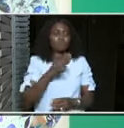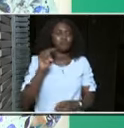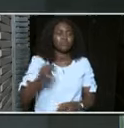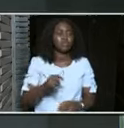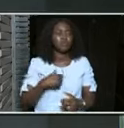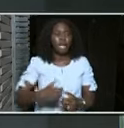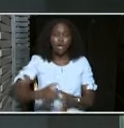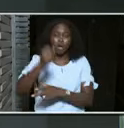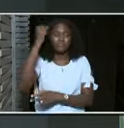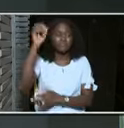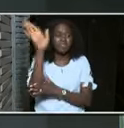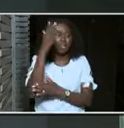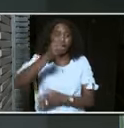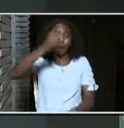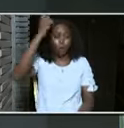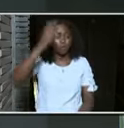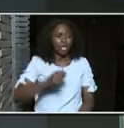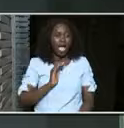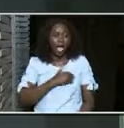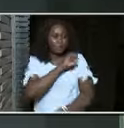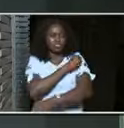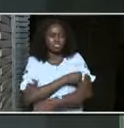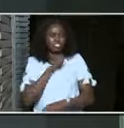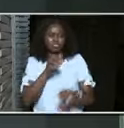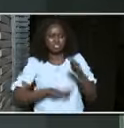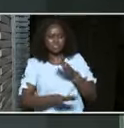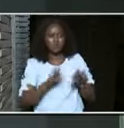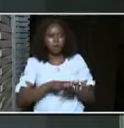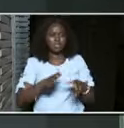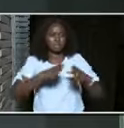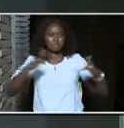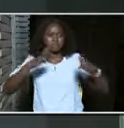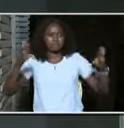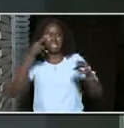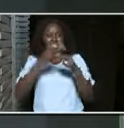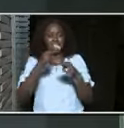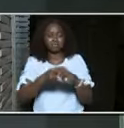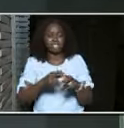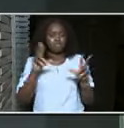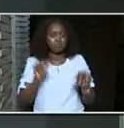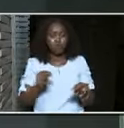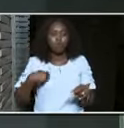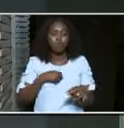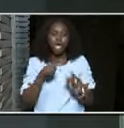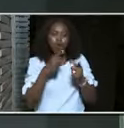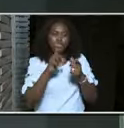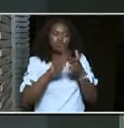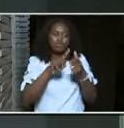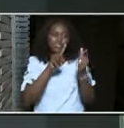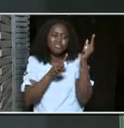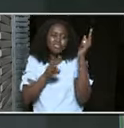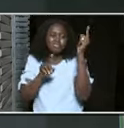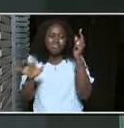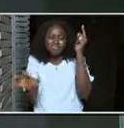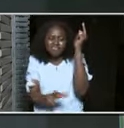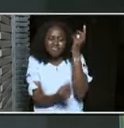you see, our strength is not based on the so-called big names and so on. We are going to the grassroots. The way we are playing